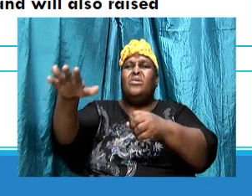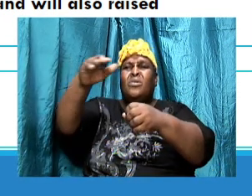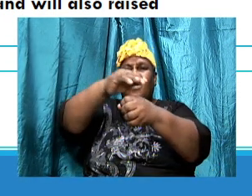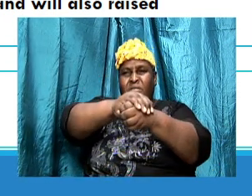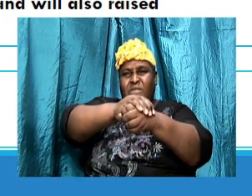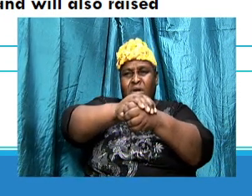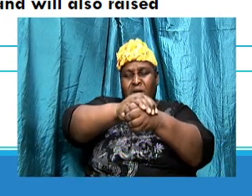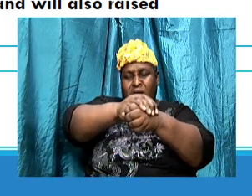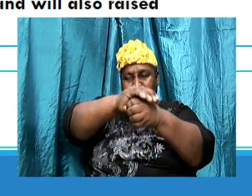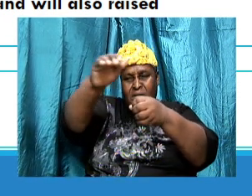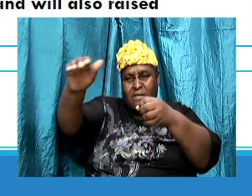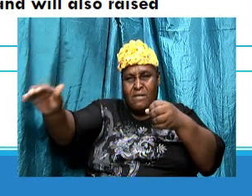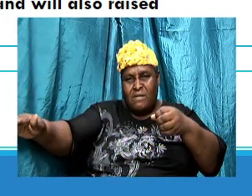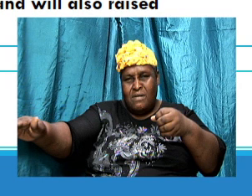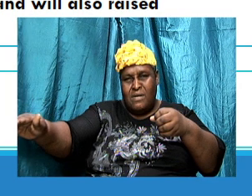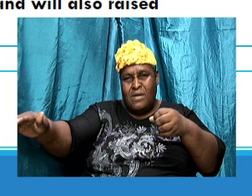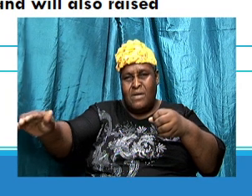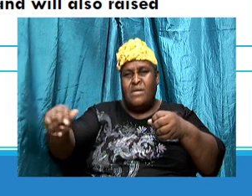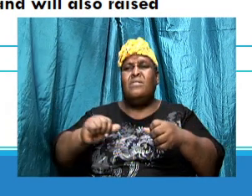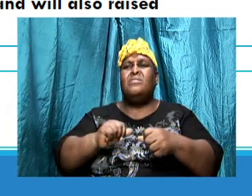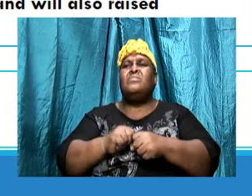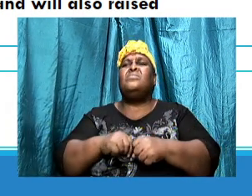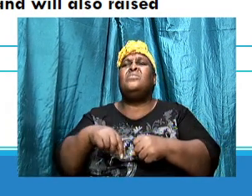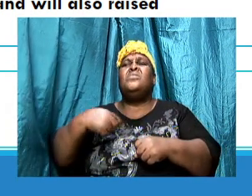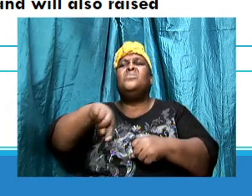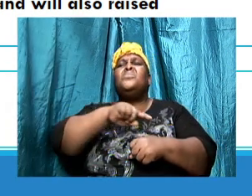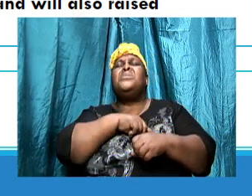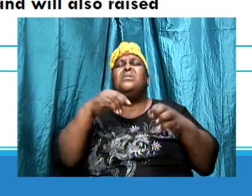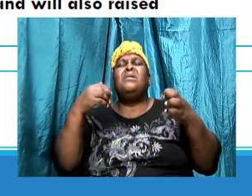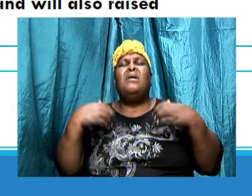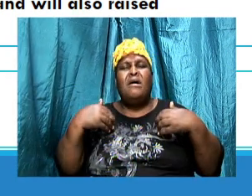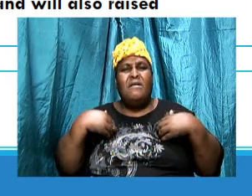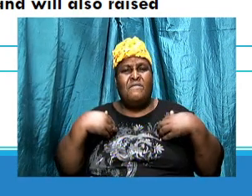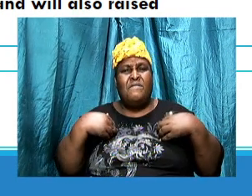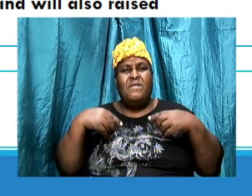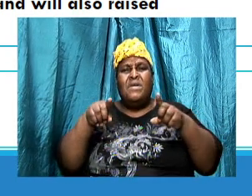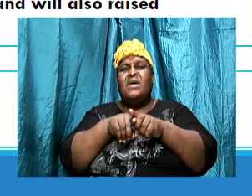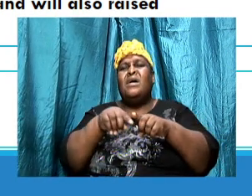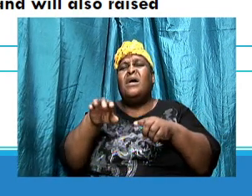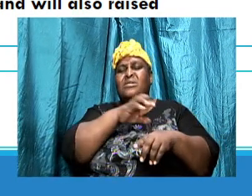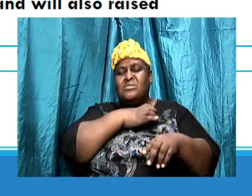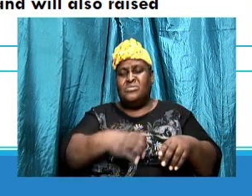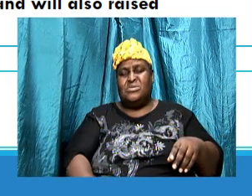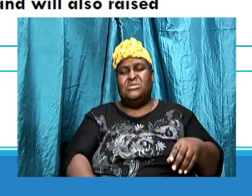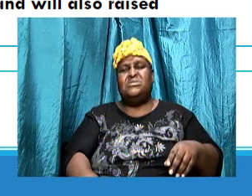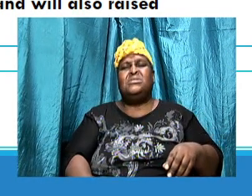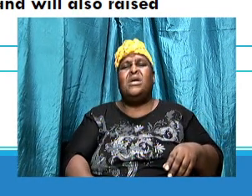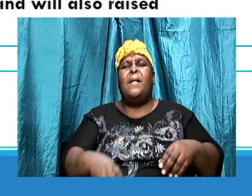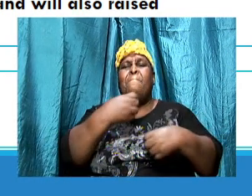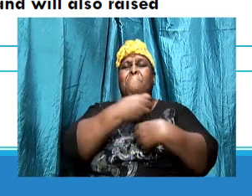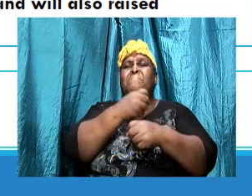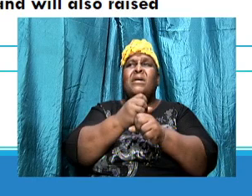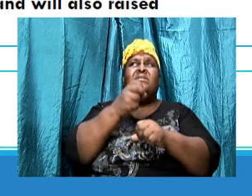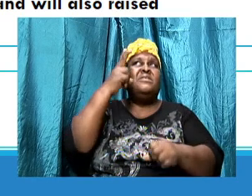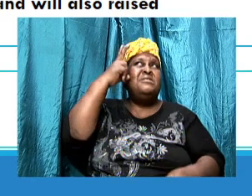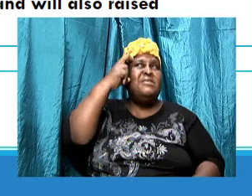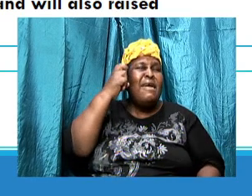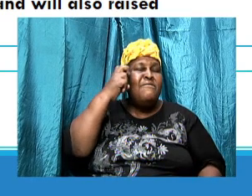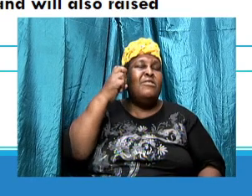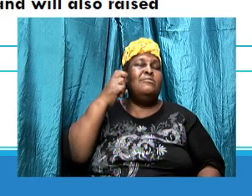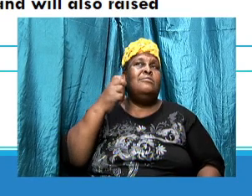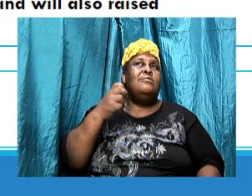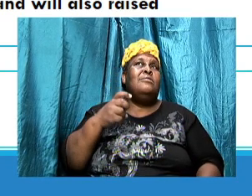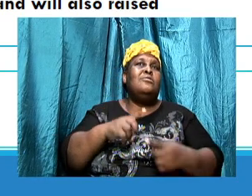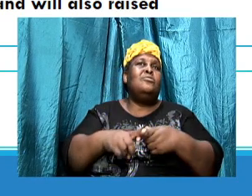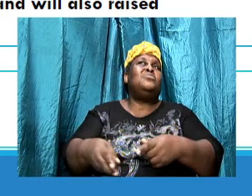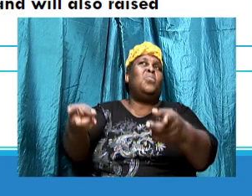That God will remove that natural covering that we have as Christian, and will allow the devil to actually come in